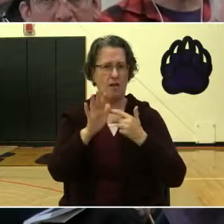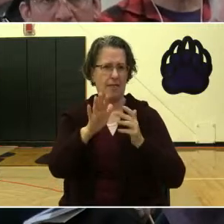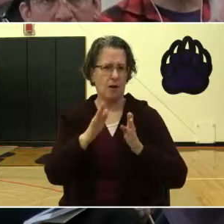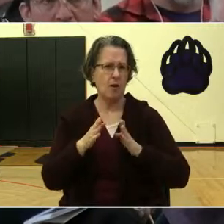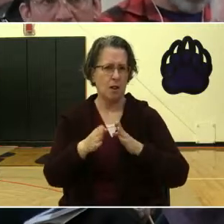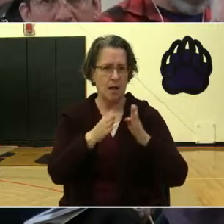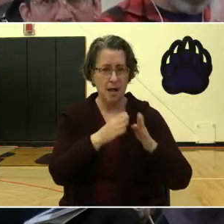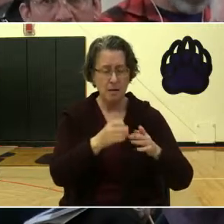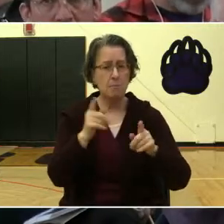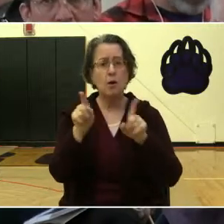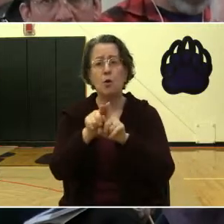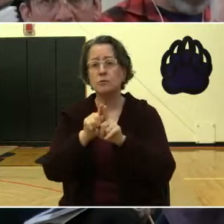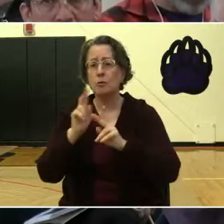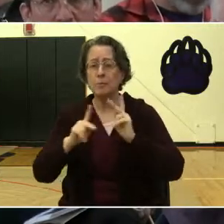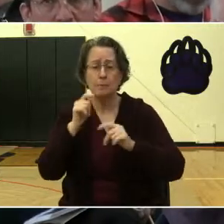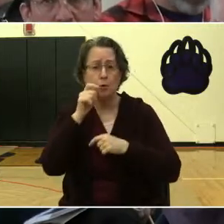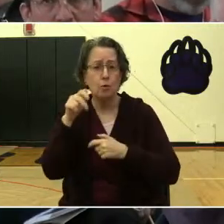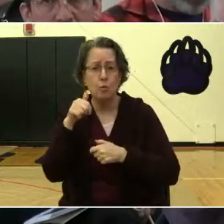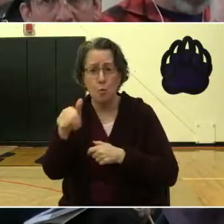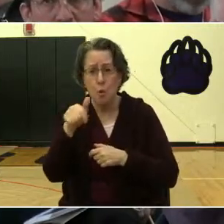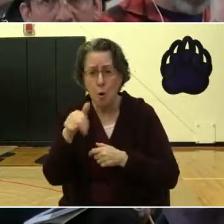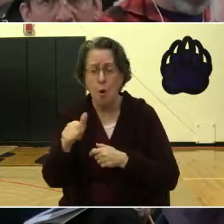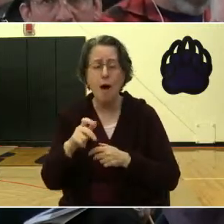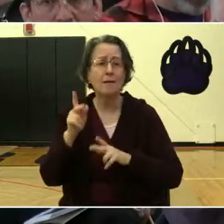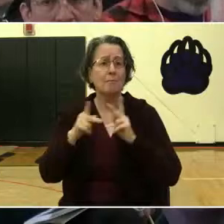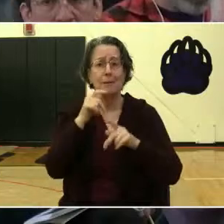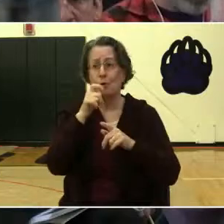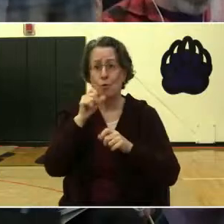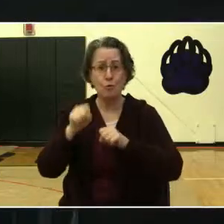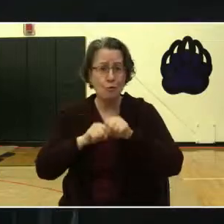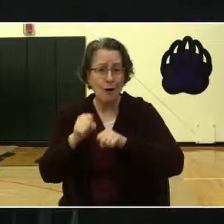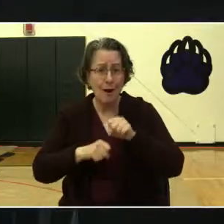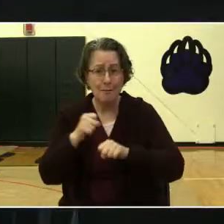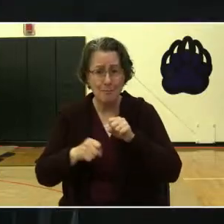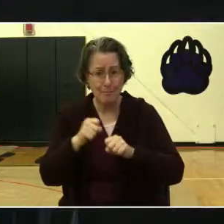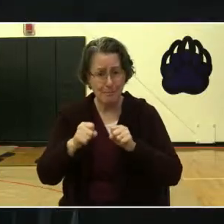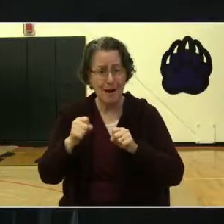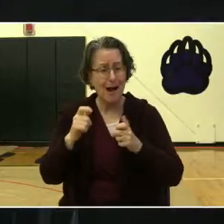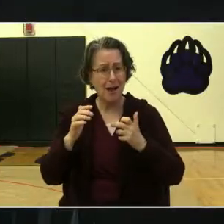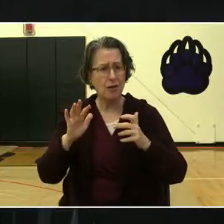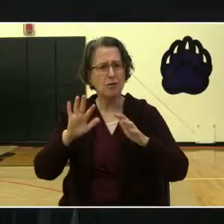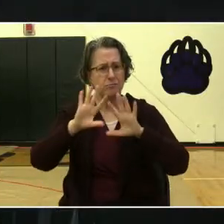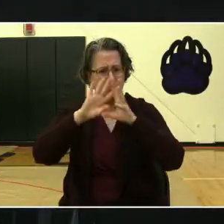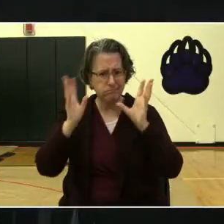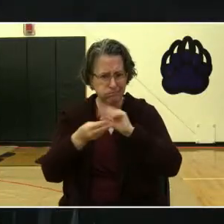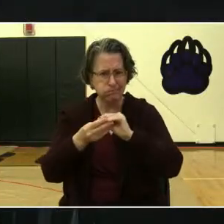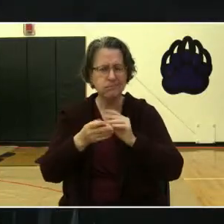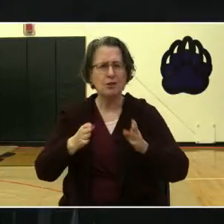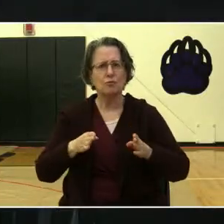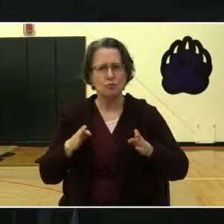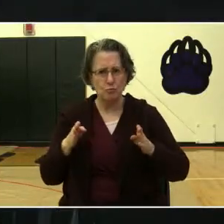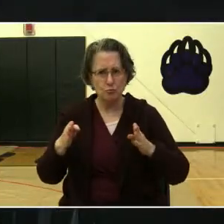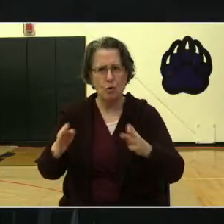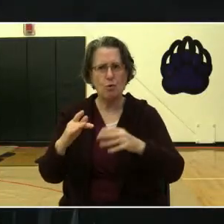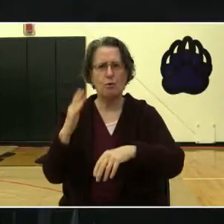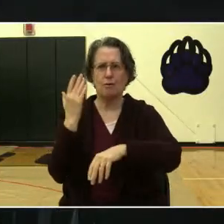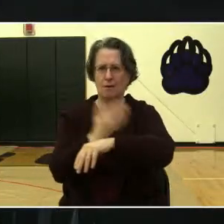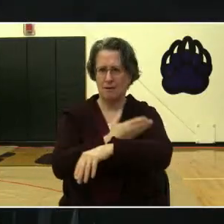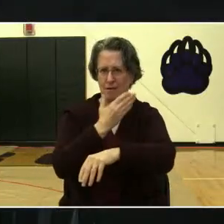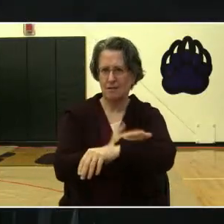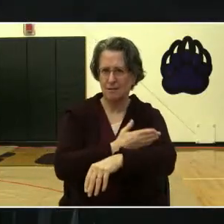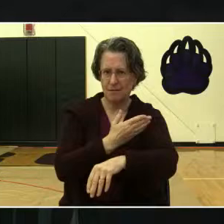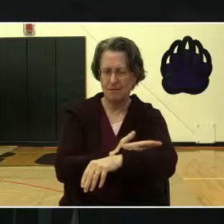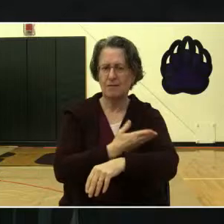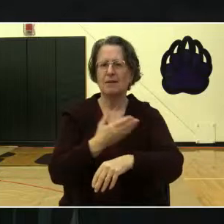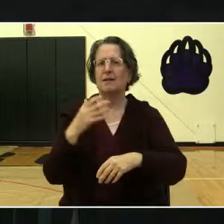pedestrians and bicyclists remember the administration or DPW is uh interrogated about these